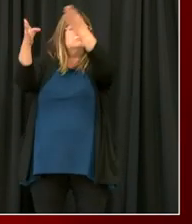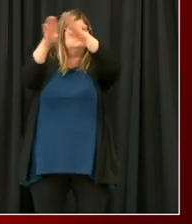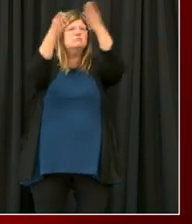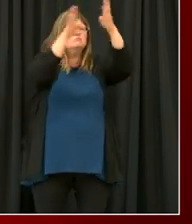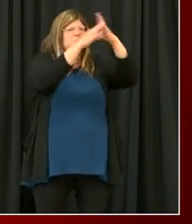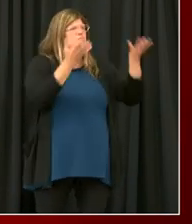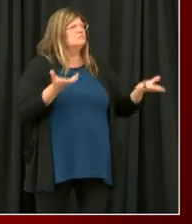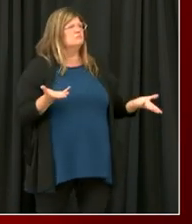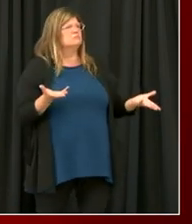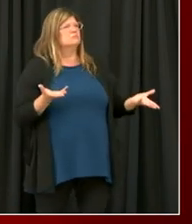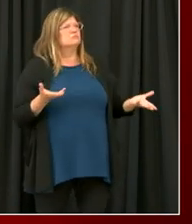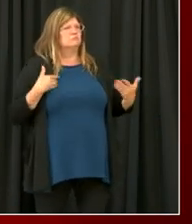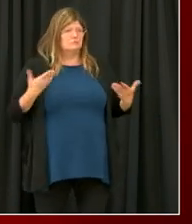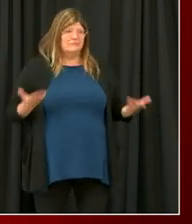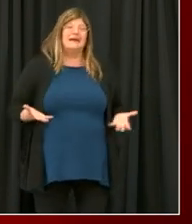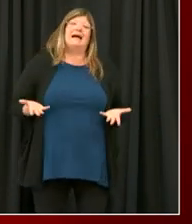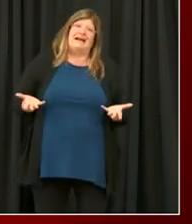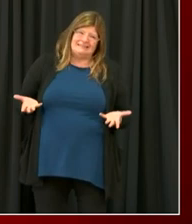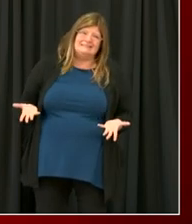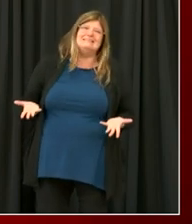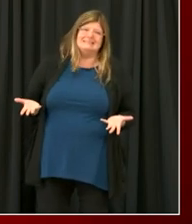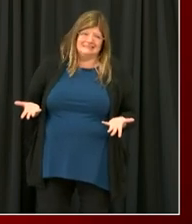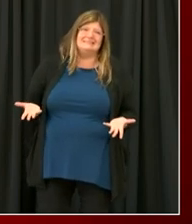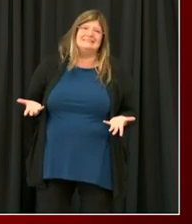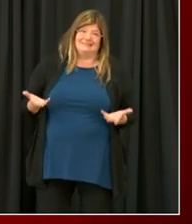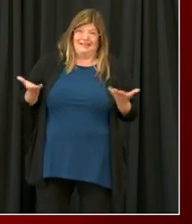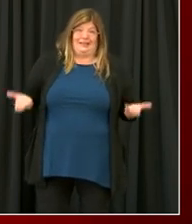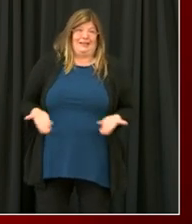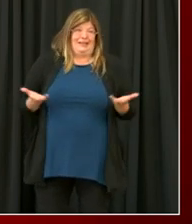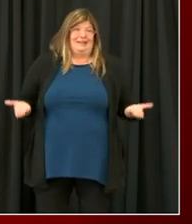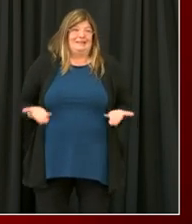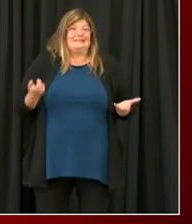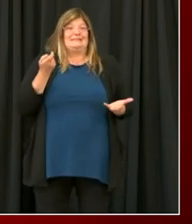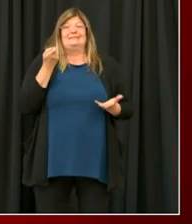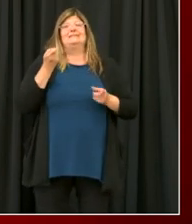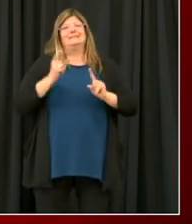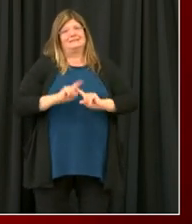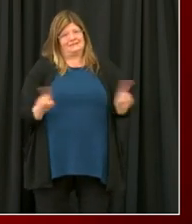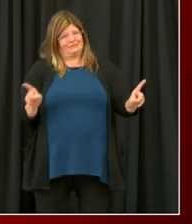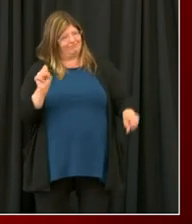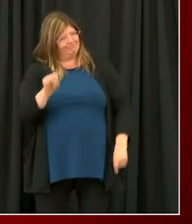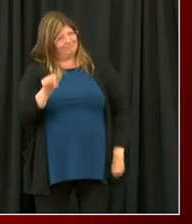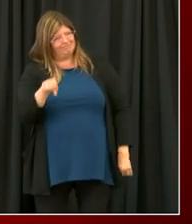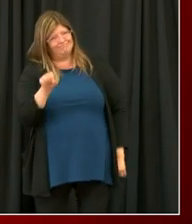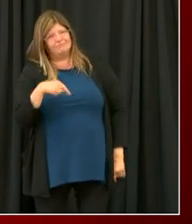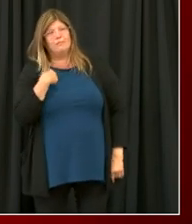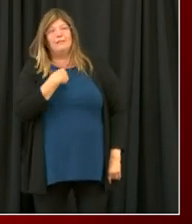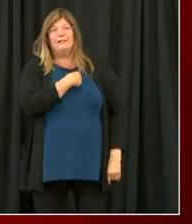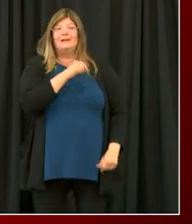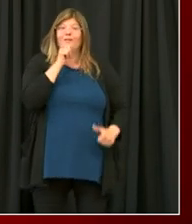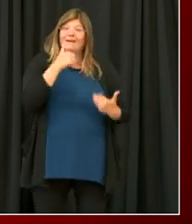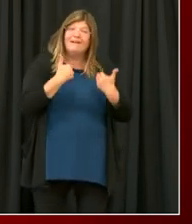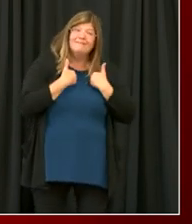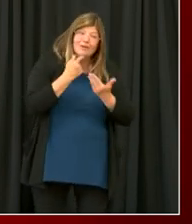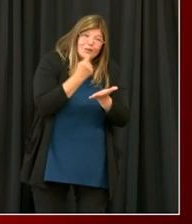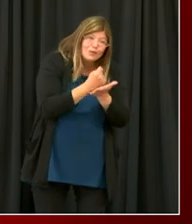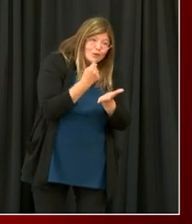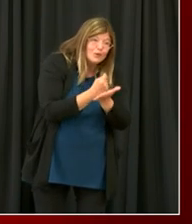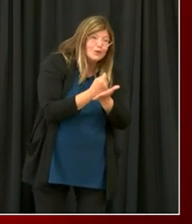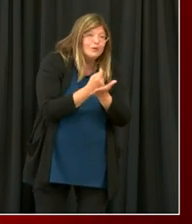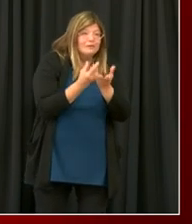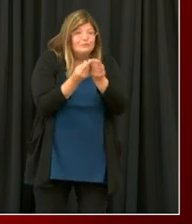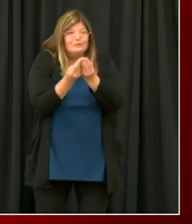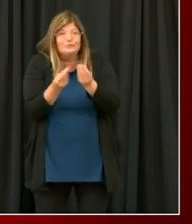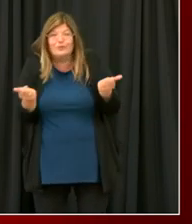I have said frequently here that we don't have a treatment or a cure, so therefore